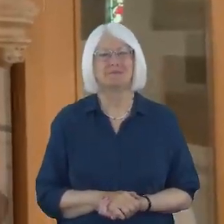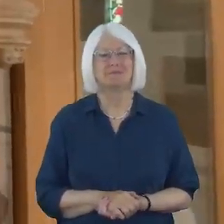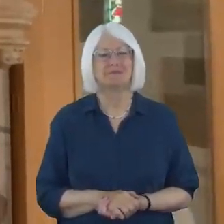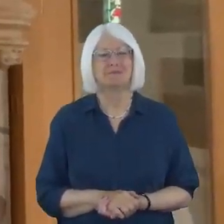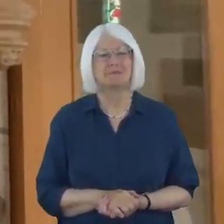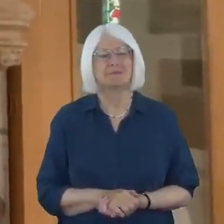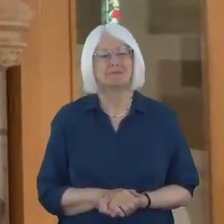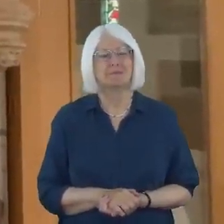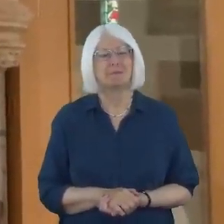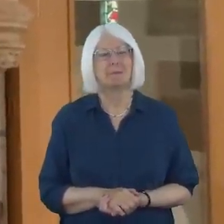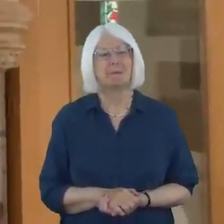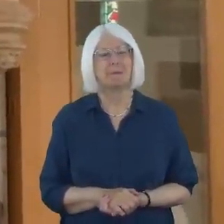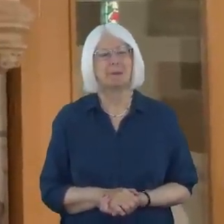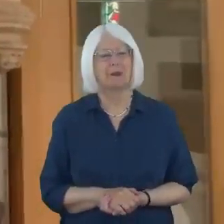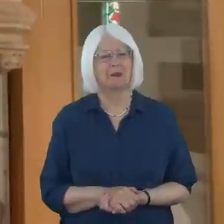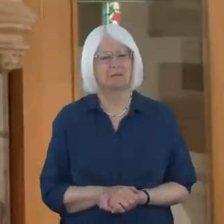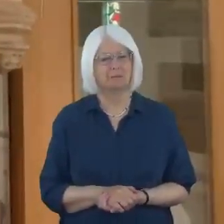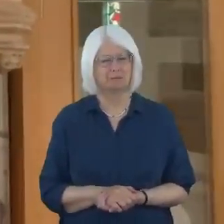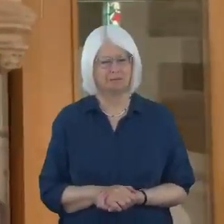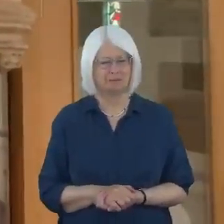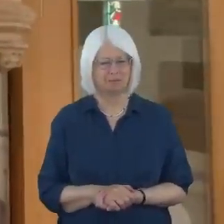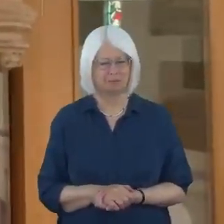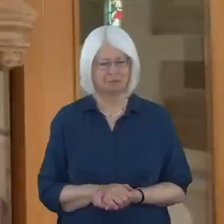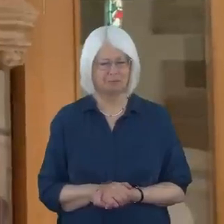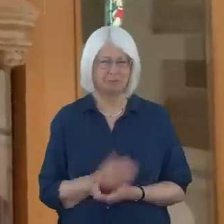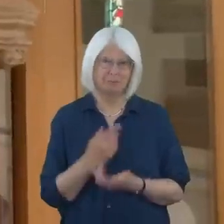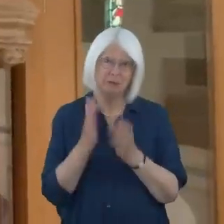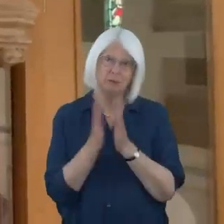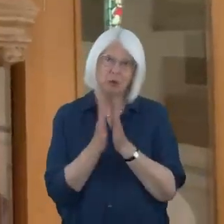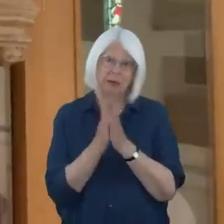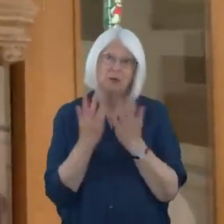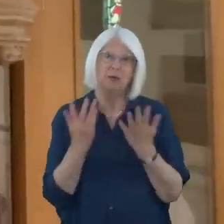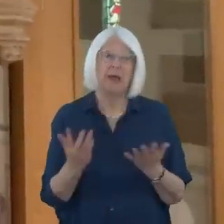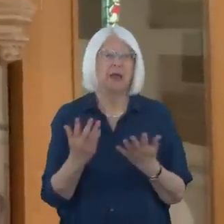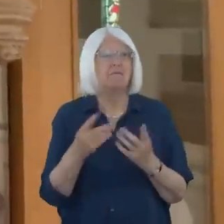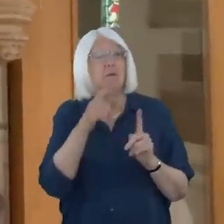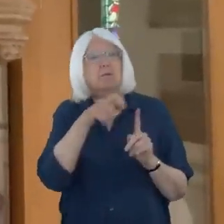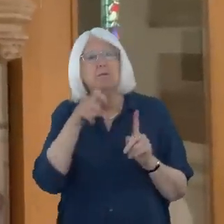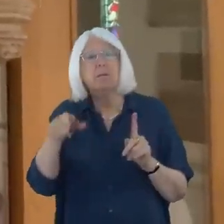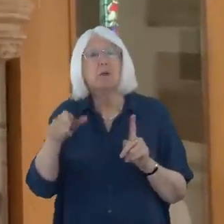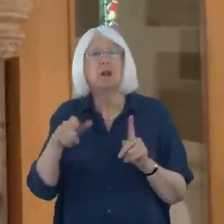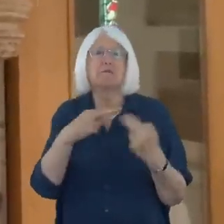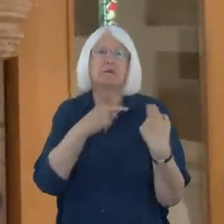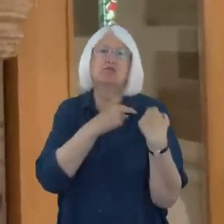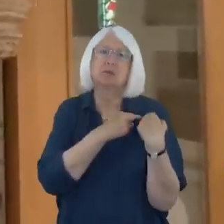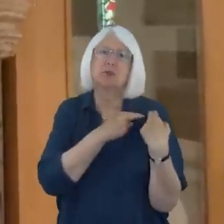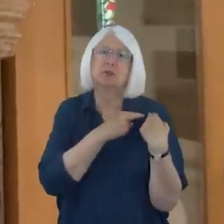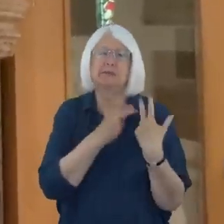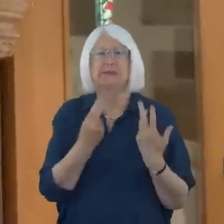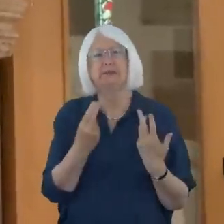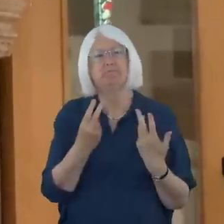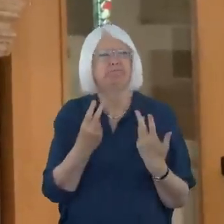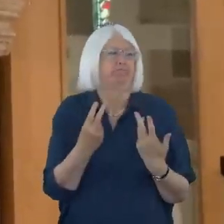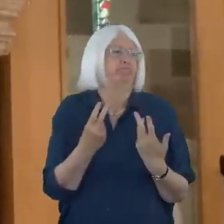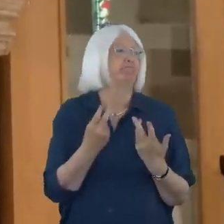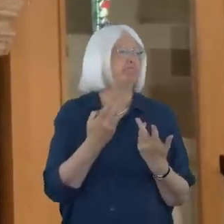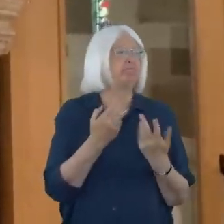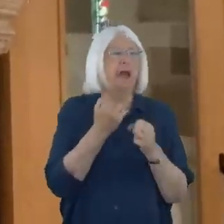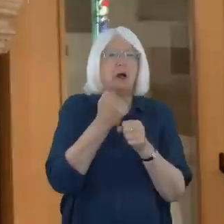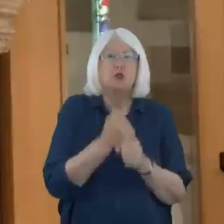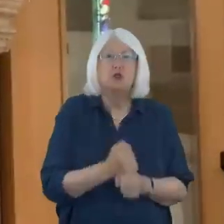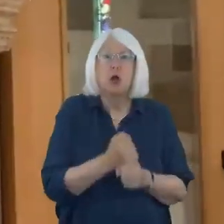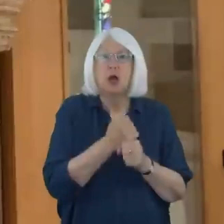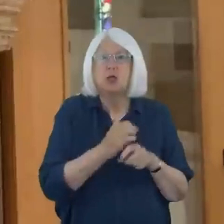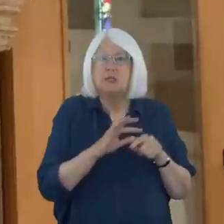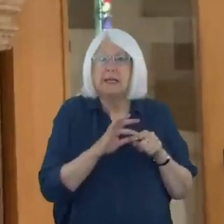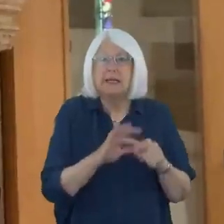We pray today for those in positions of responsibility, for the leaders of our churches,